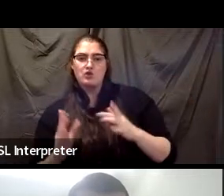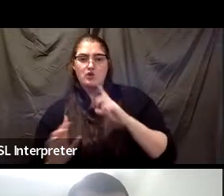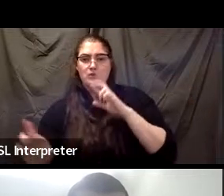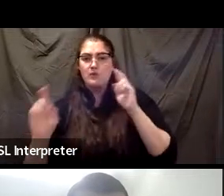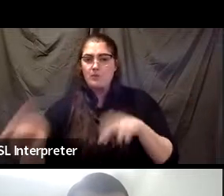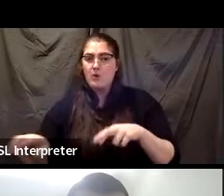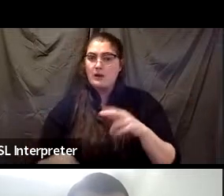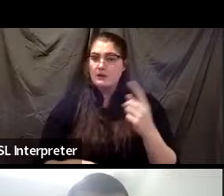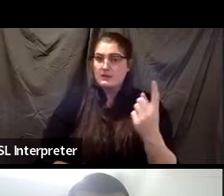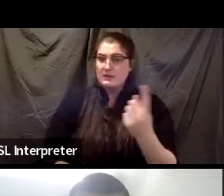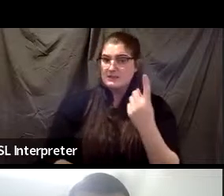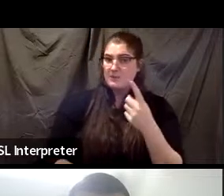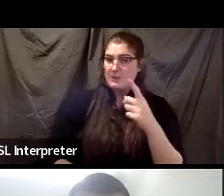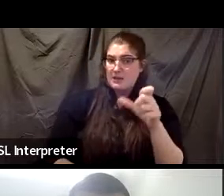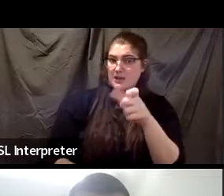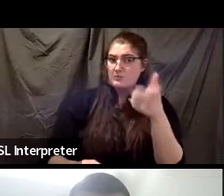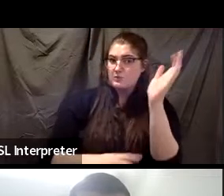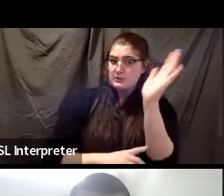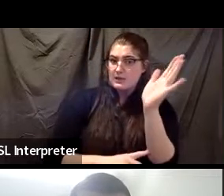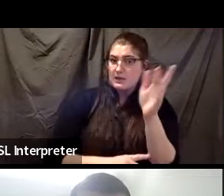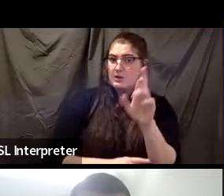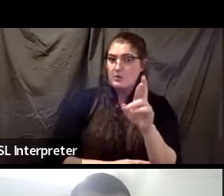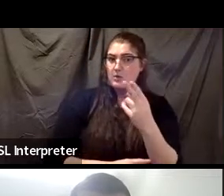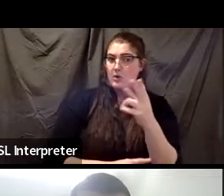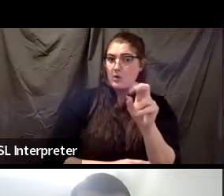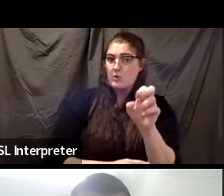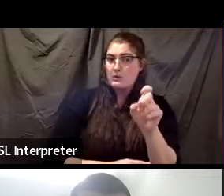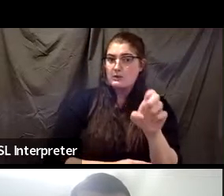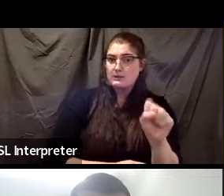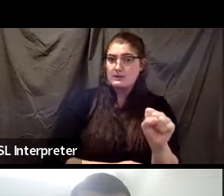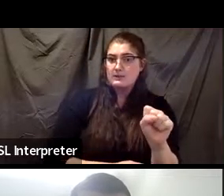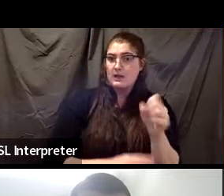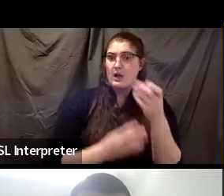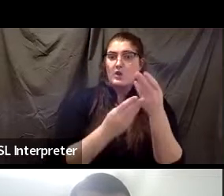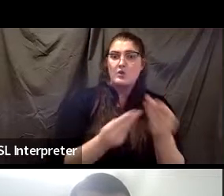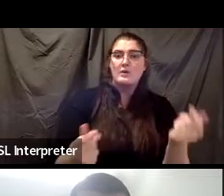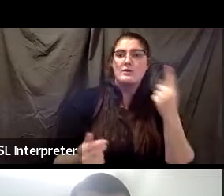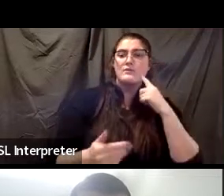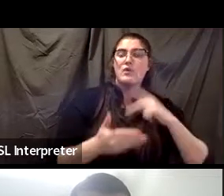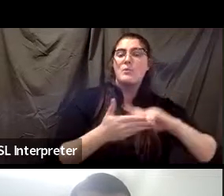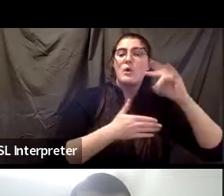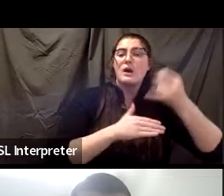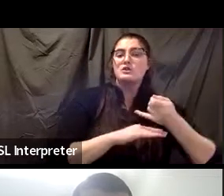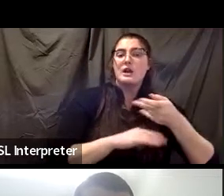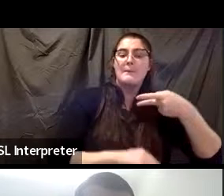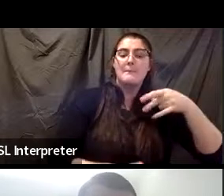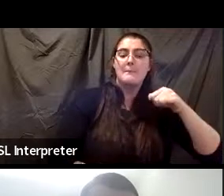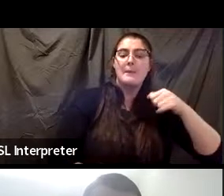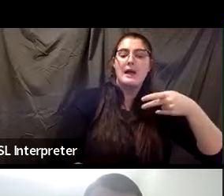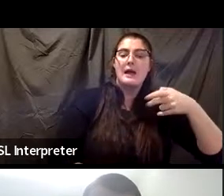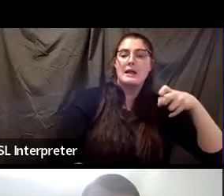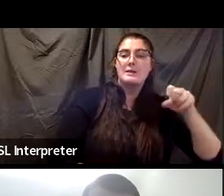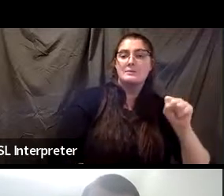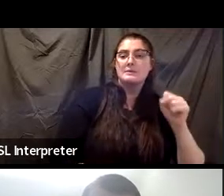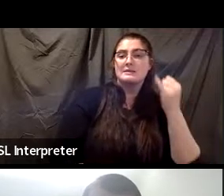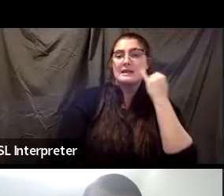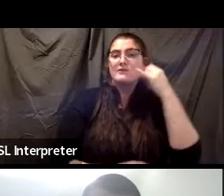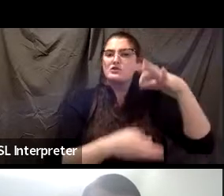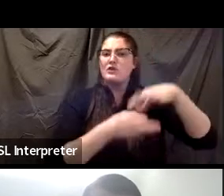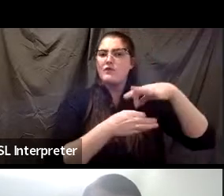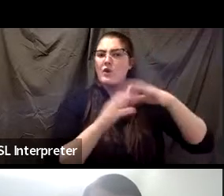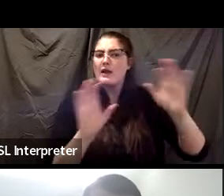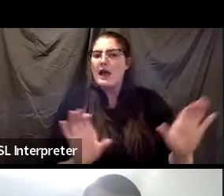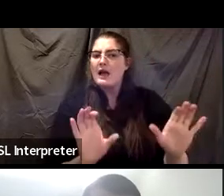to present, Commissioner Rhodes? The resolution for Project Pipes, if it's just a voting action. I think it